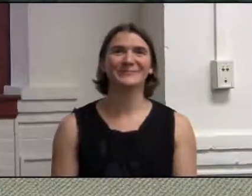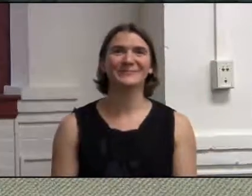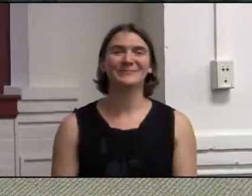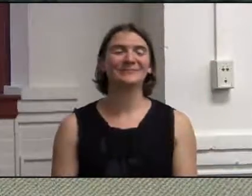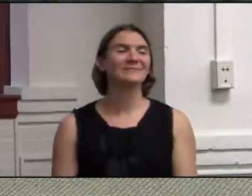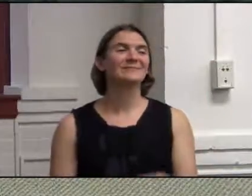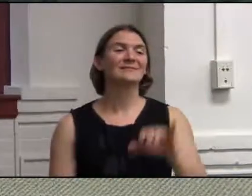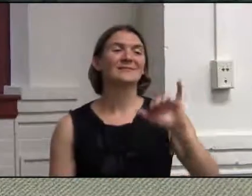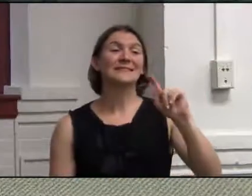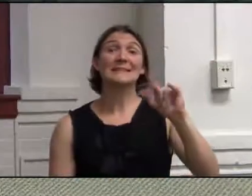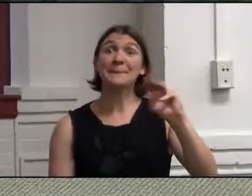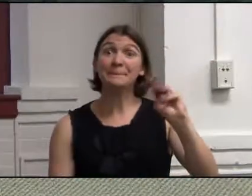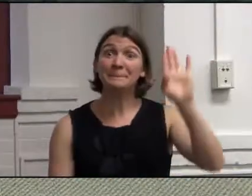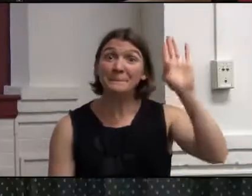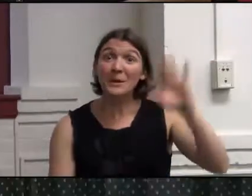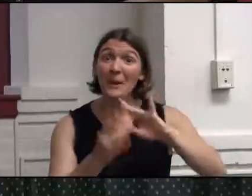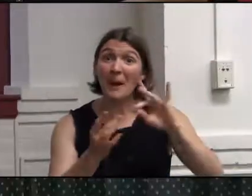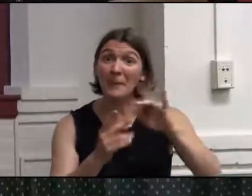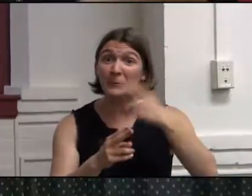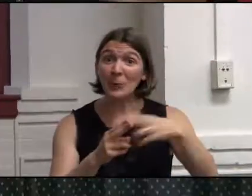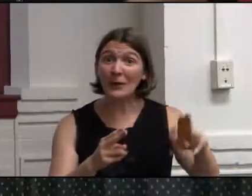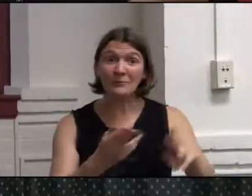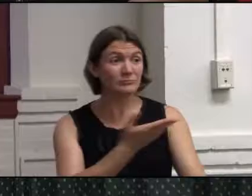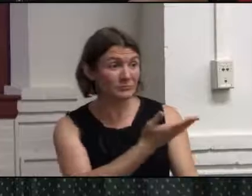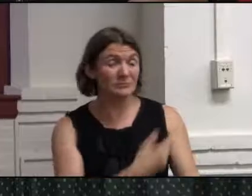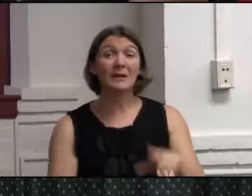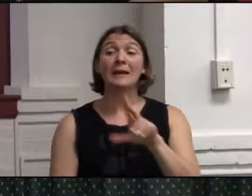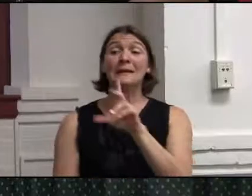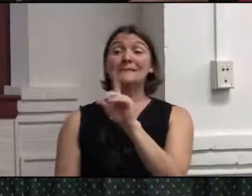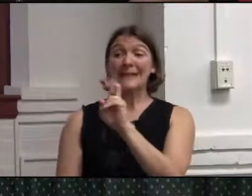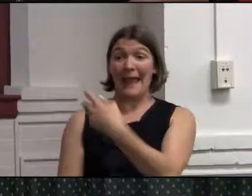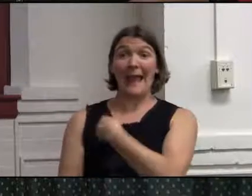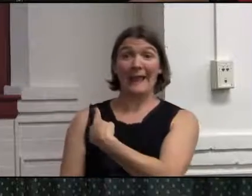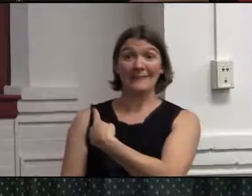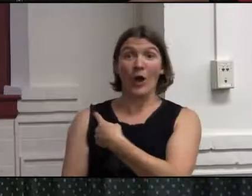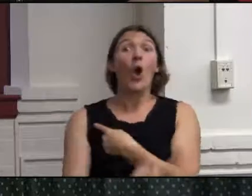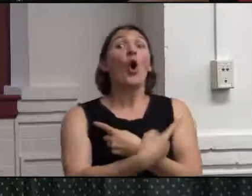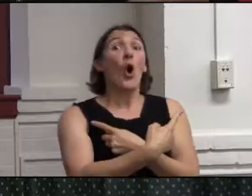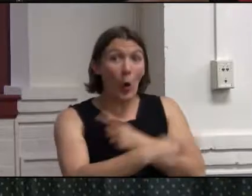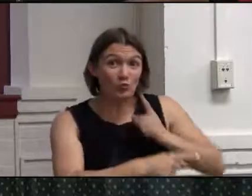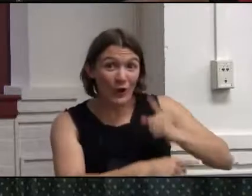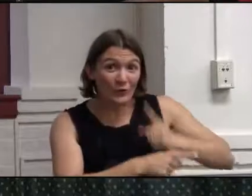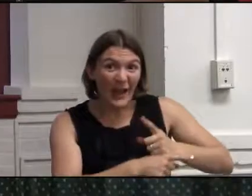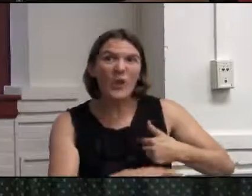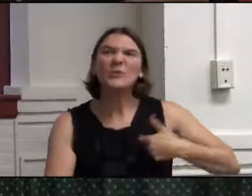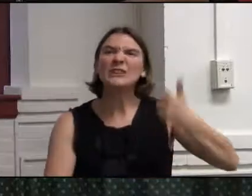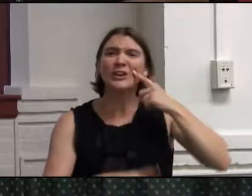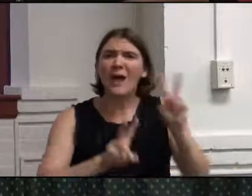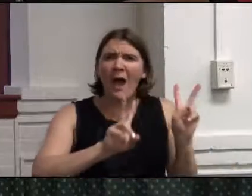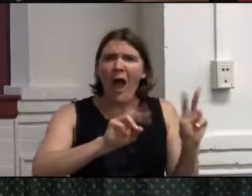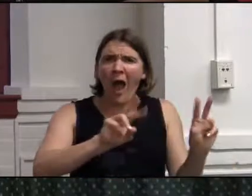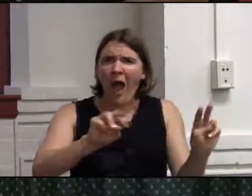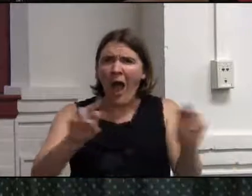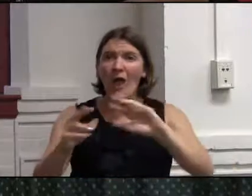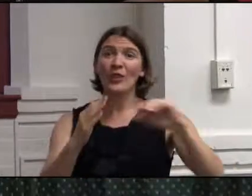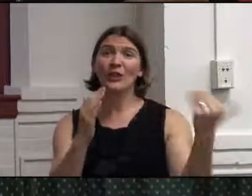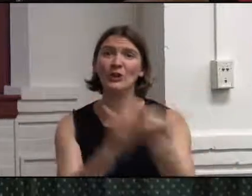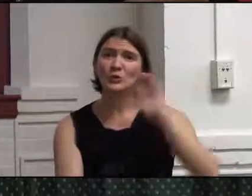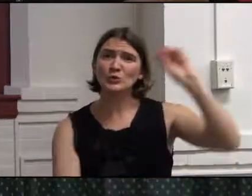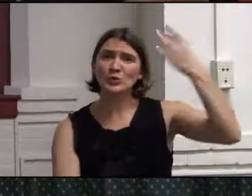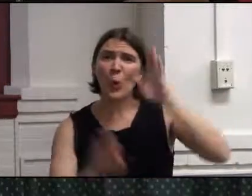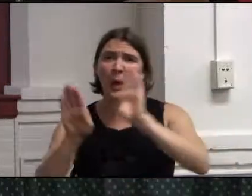Can I make a quick comment? Yeah. David and I Oh, yeah. toured the new solar facility, Oh,